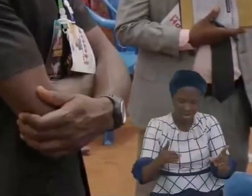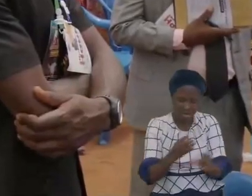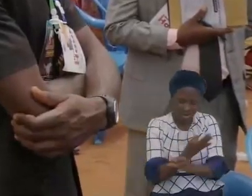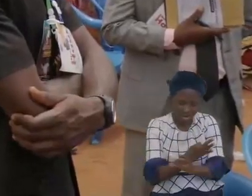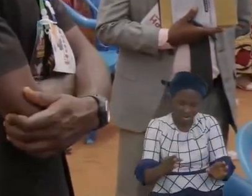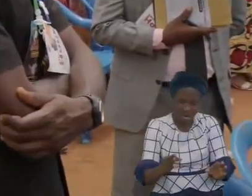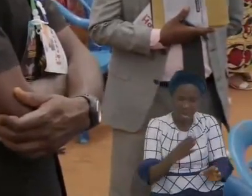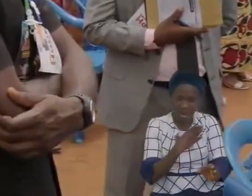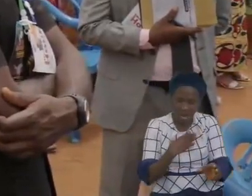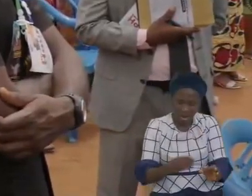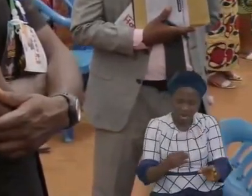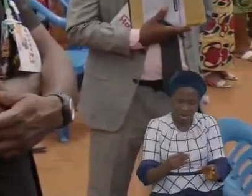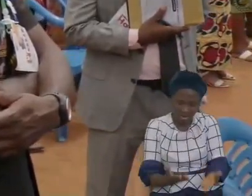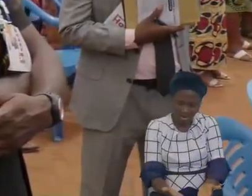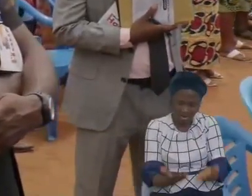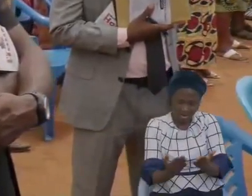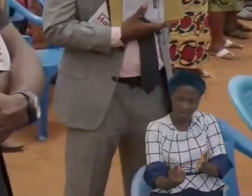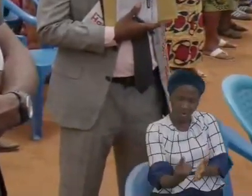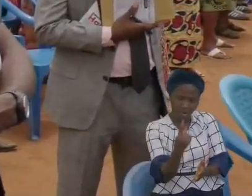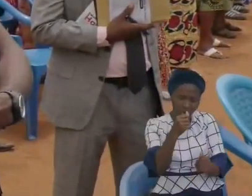name.